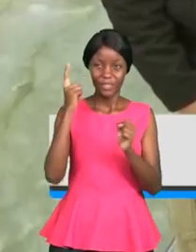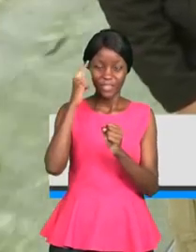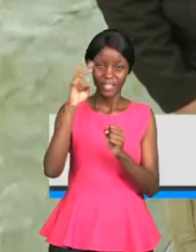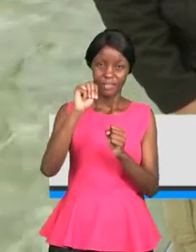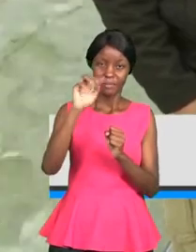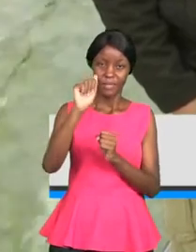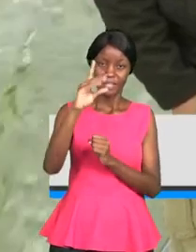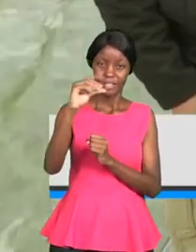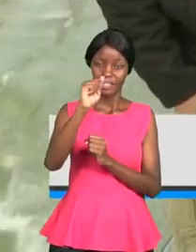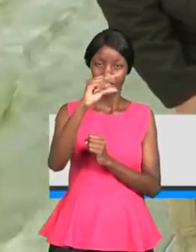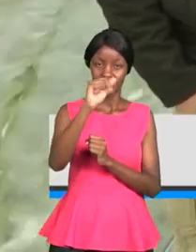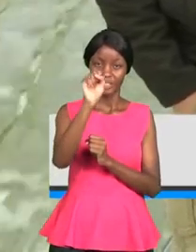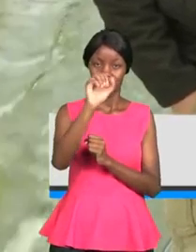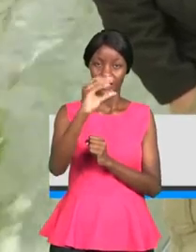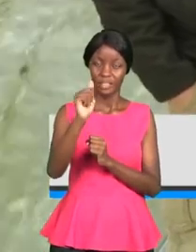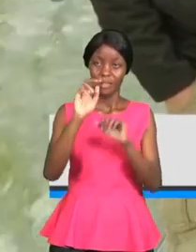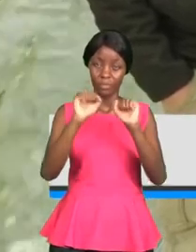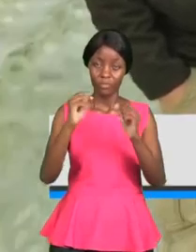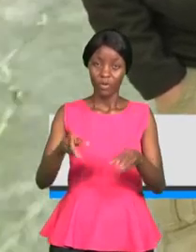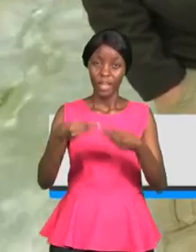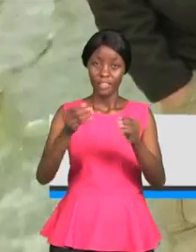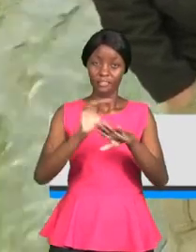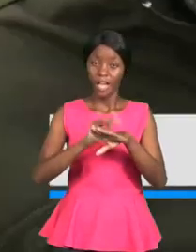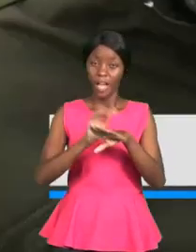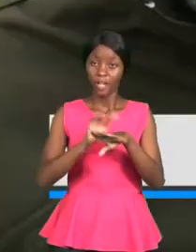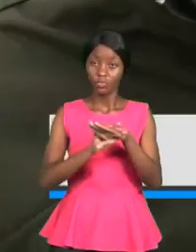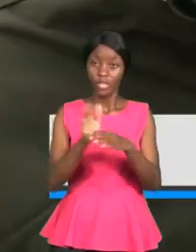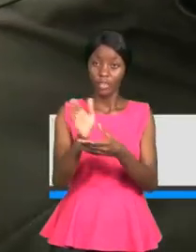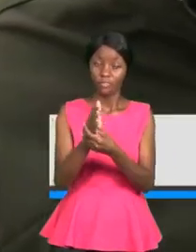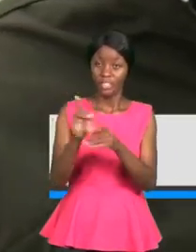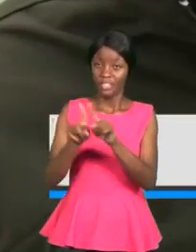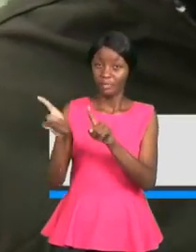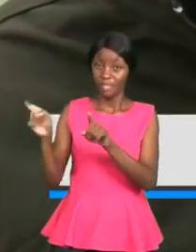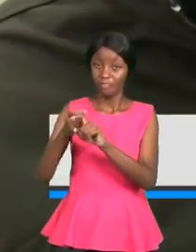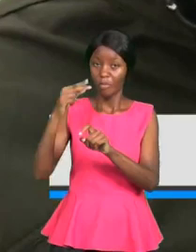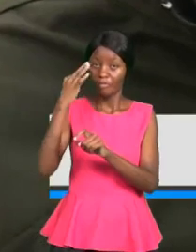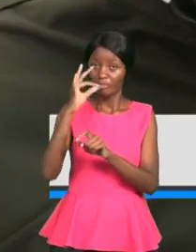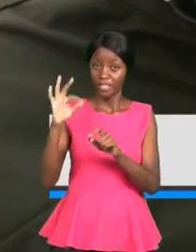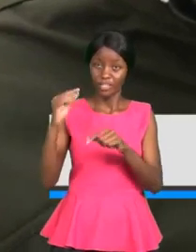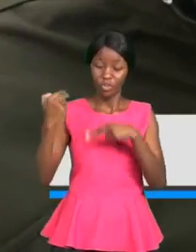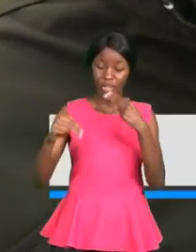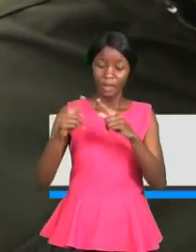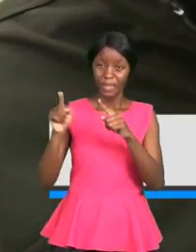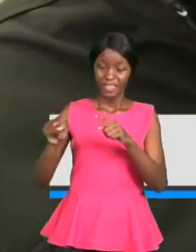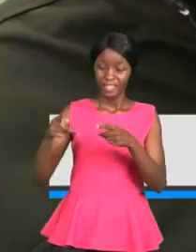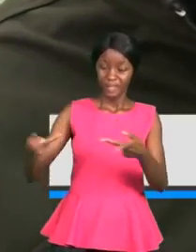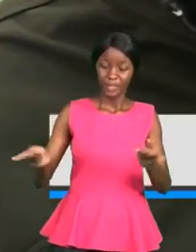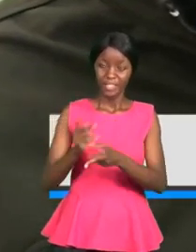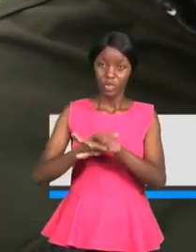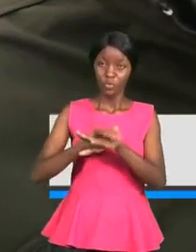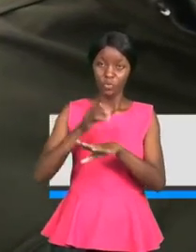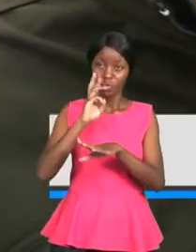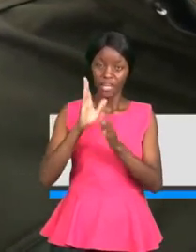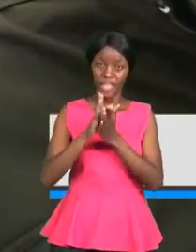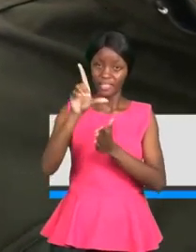upwards of 700 euros per kilogram in plush French restaurants. But Mantassoa's cool fresh water and inexpensive